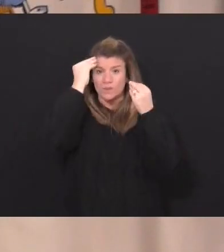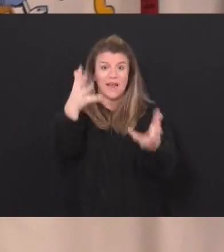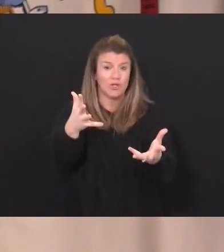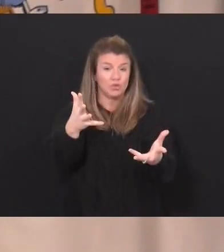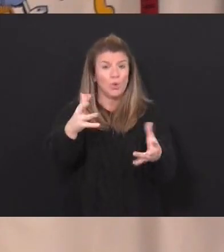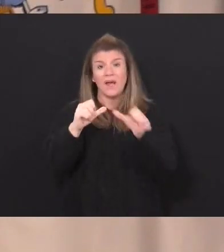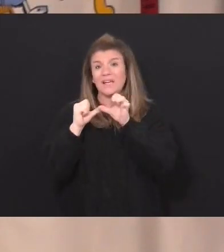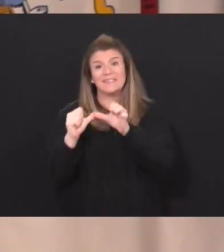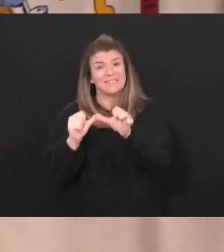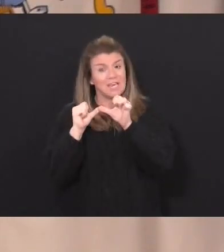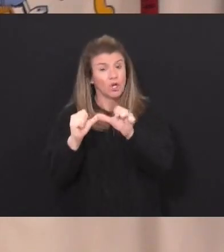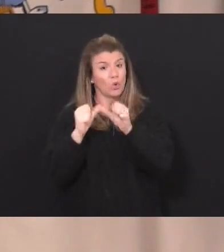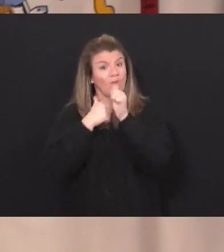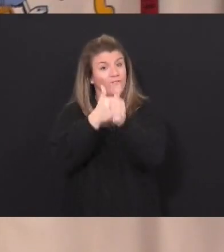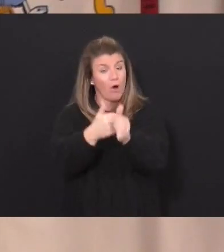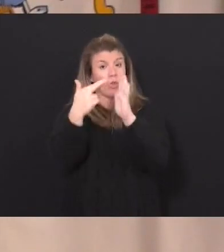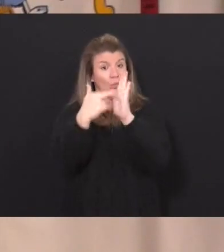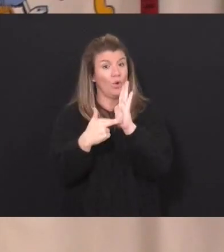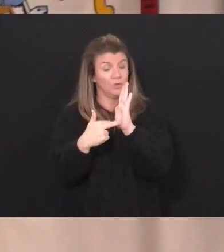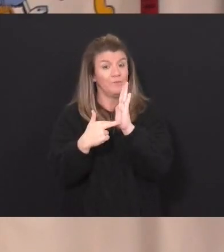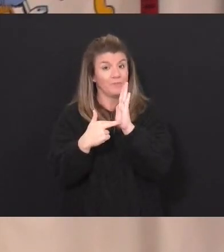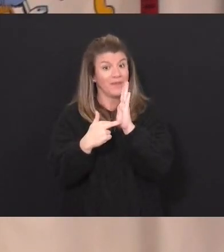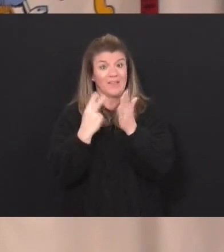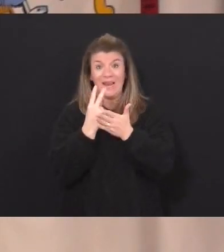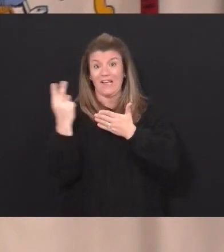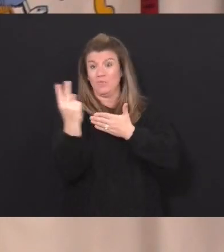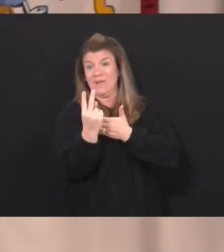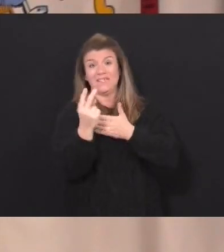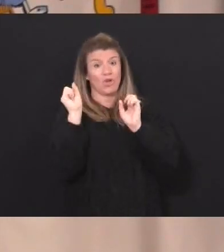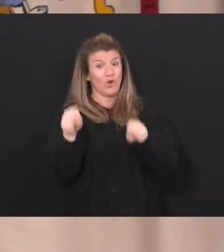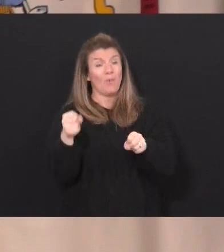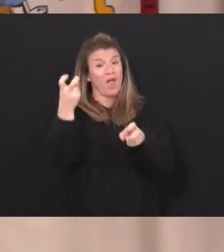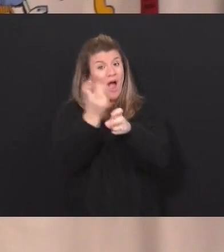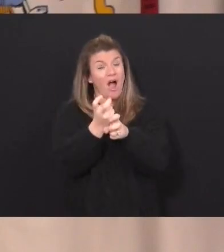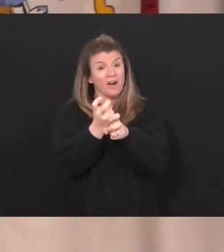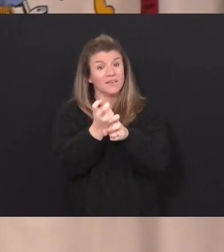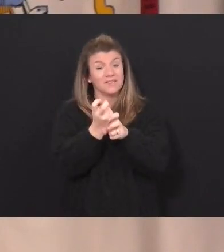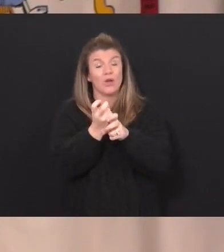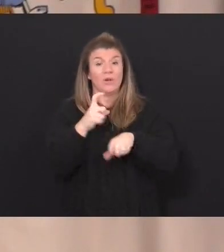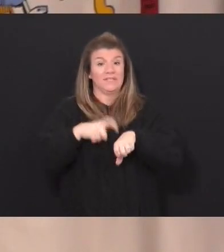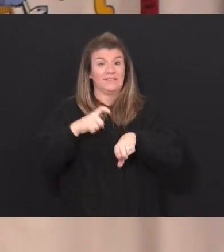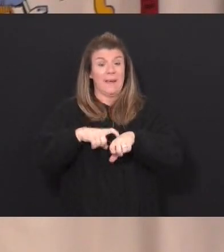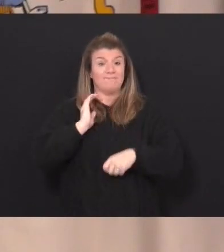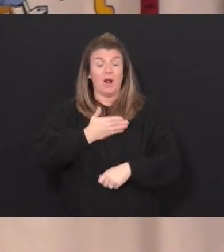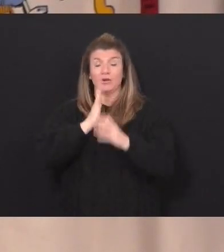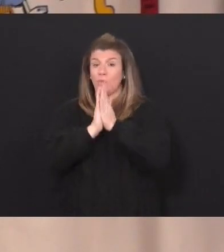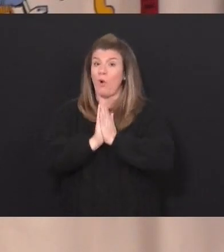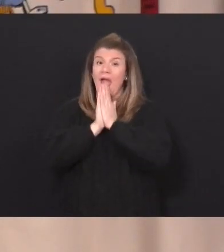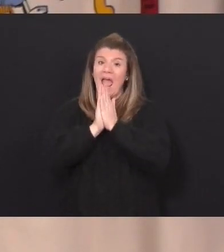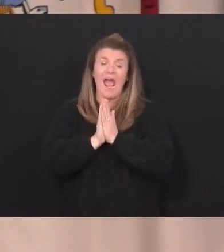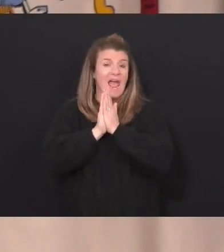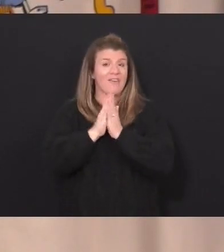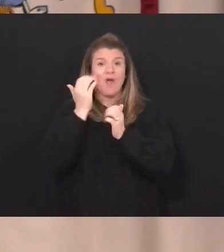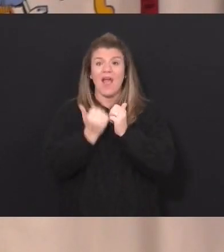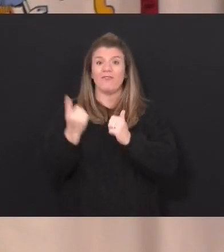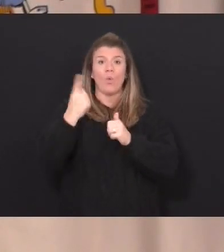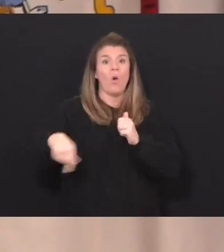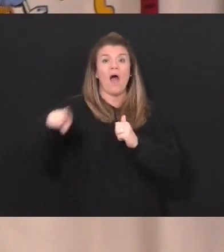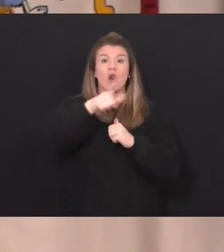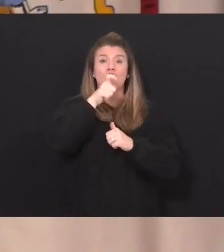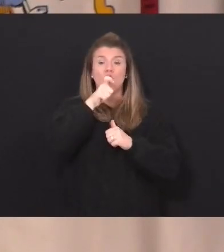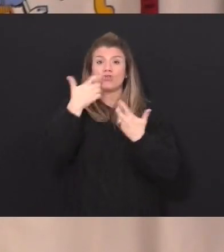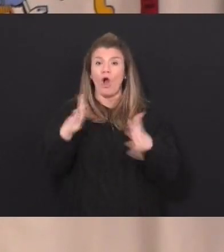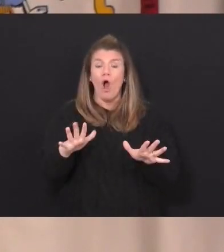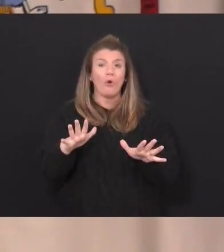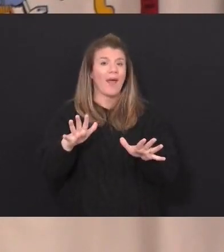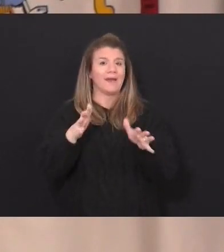got a next couple of really tough weeks coming on. Say a lot of prayers for all those that are out there hurting in every way. We've